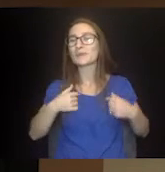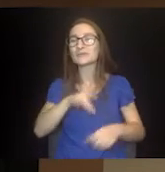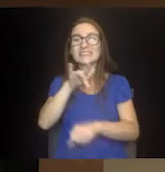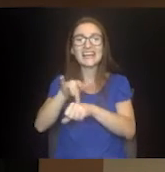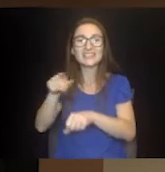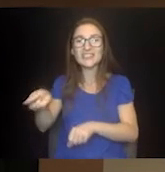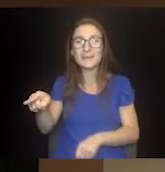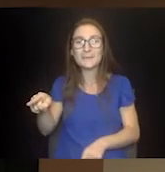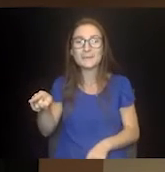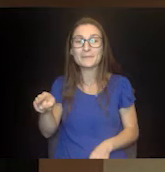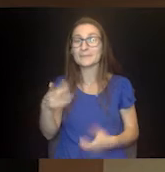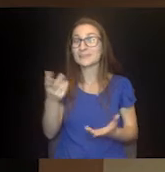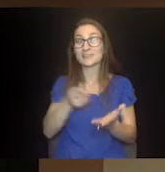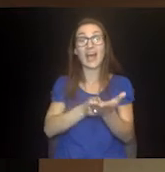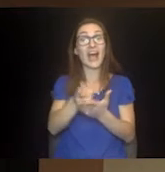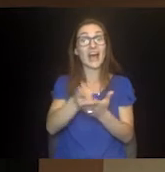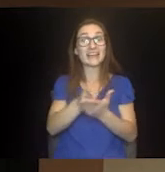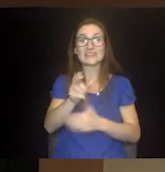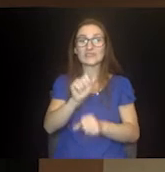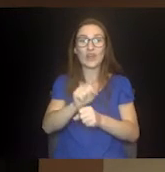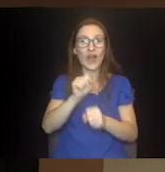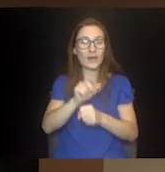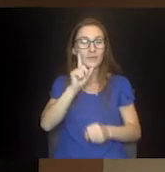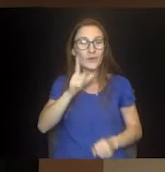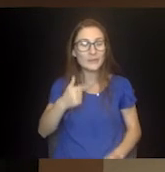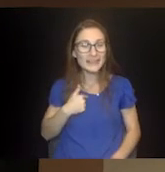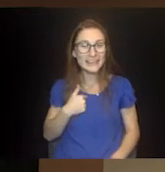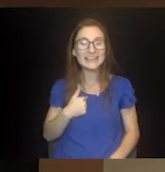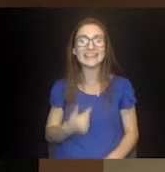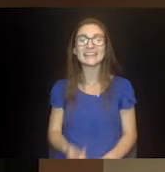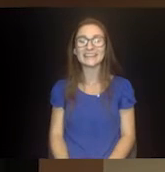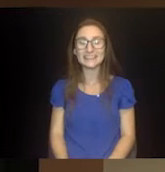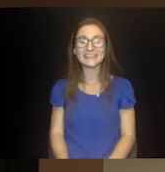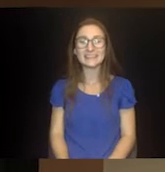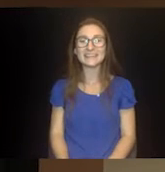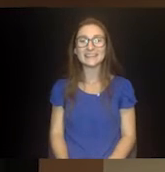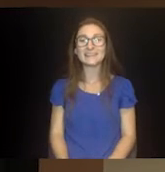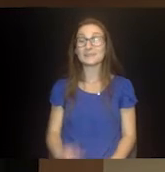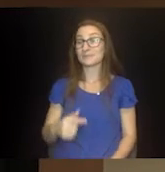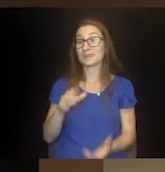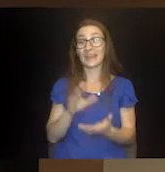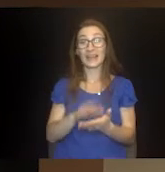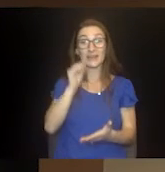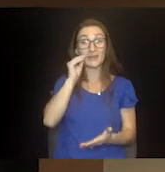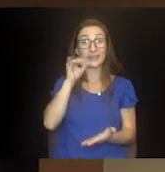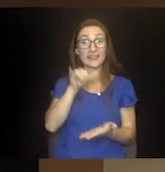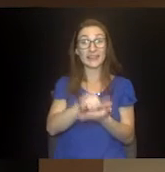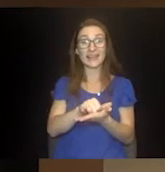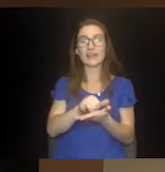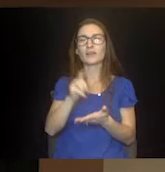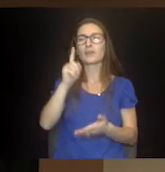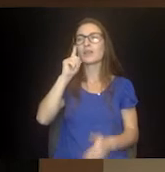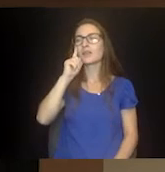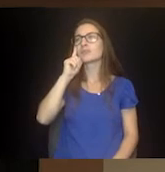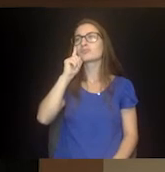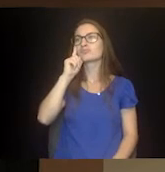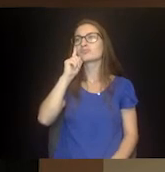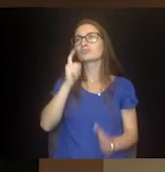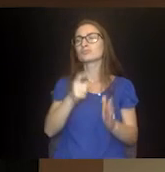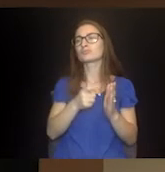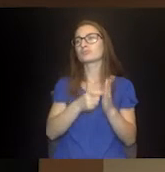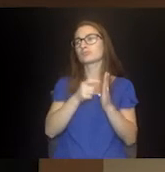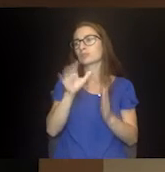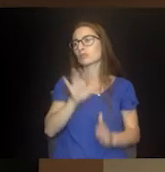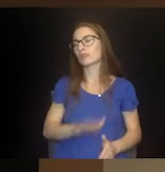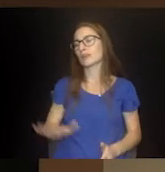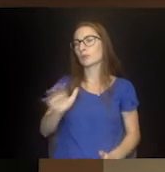touch him. That's the most honest job that I can find, and it's comfortable for me. And I learned that, and it took almost, I